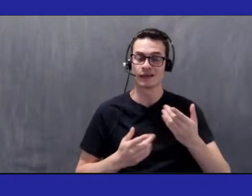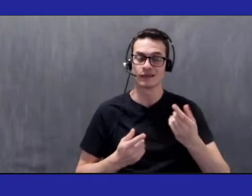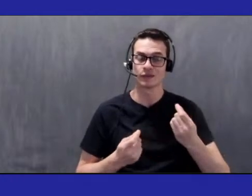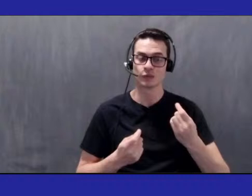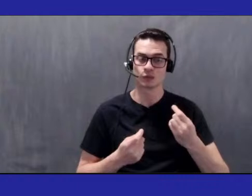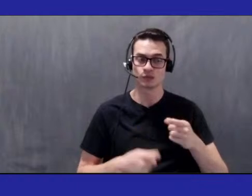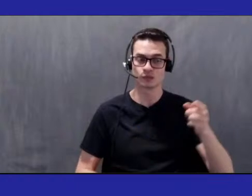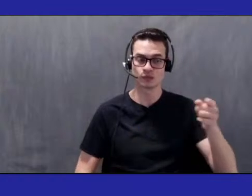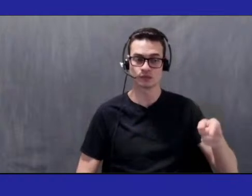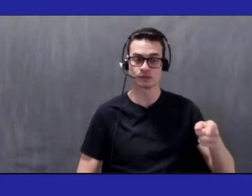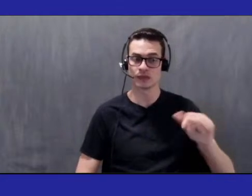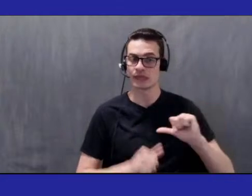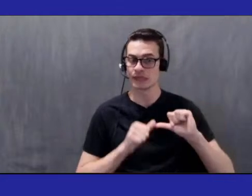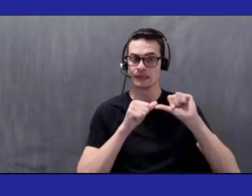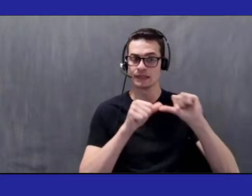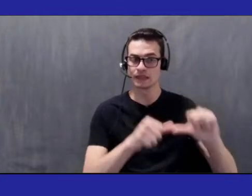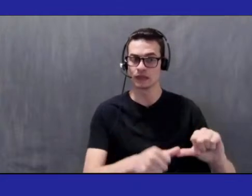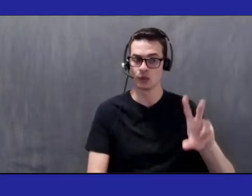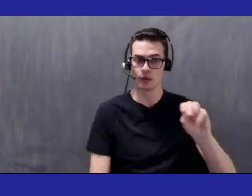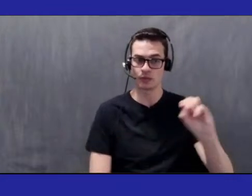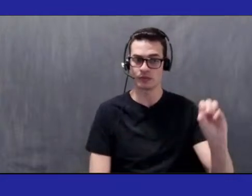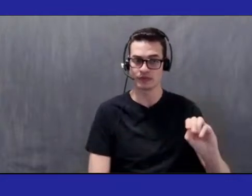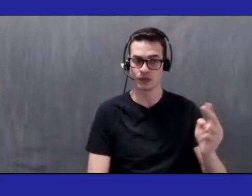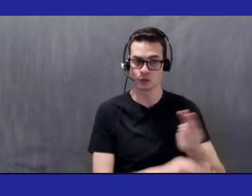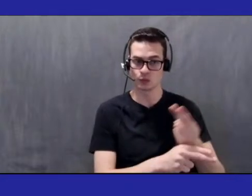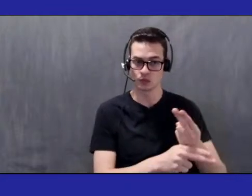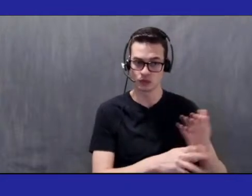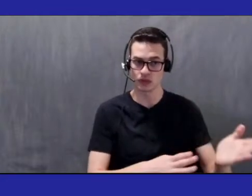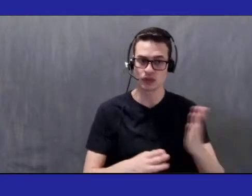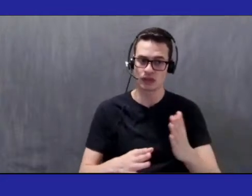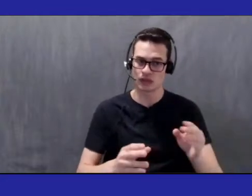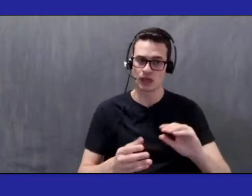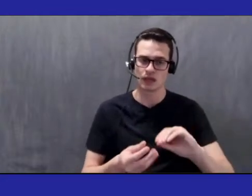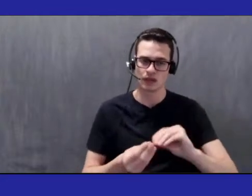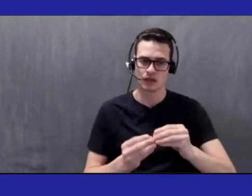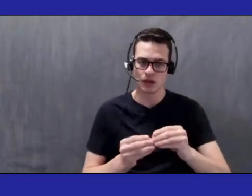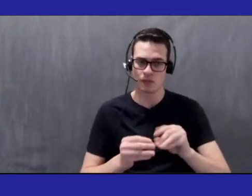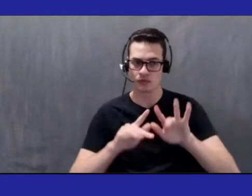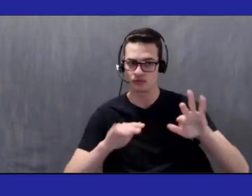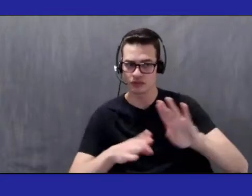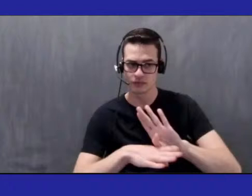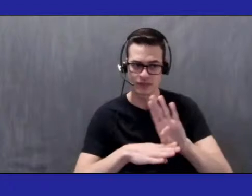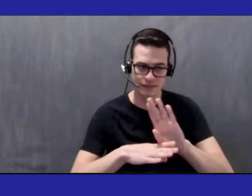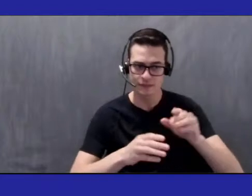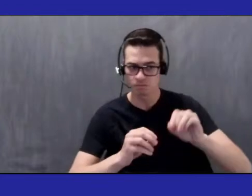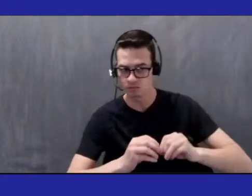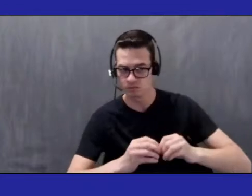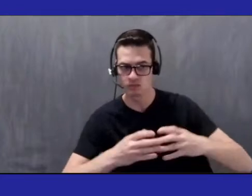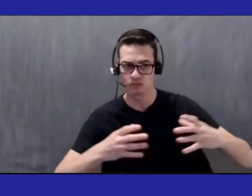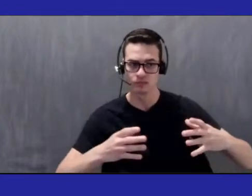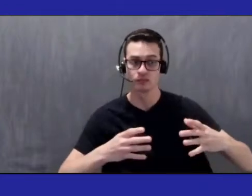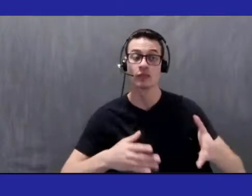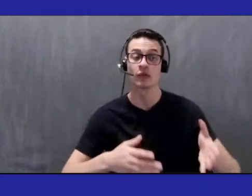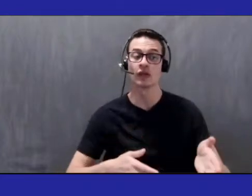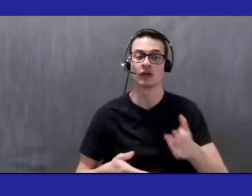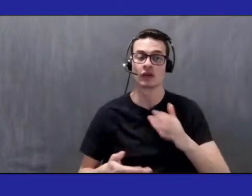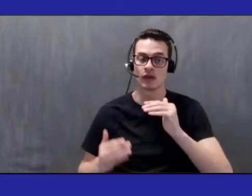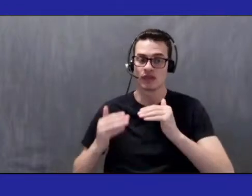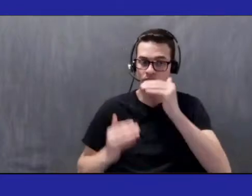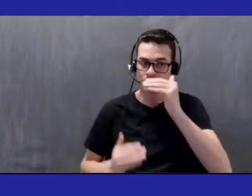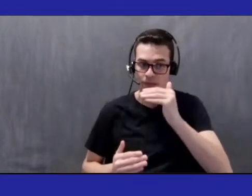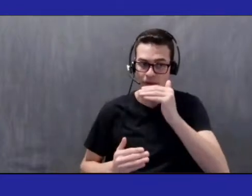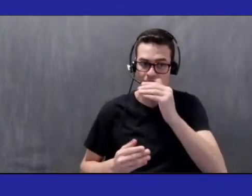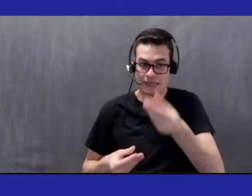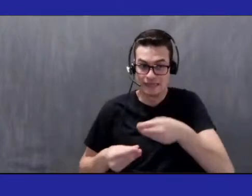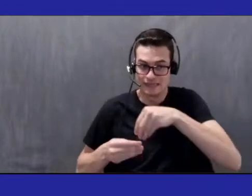utilization, increasing the number of diverse businesses that we're doing business with, working on the disparity within the disparity and working